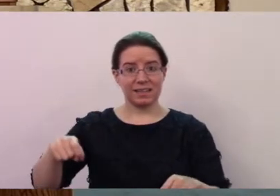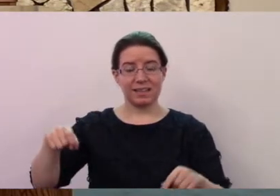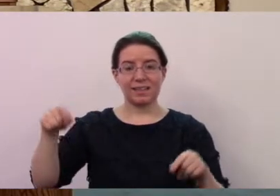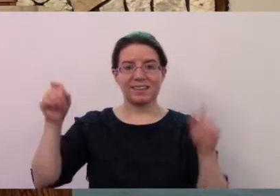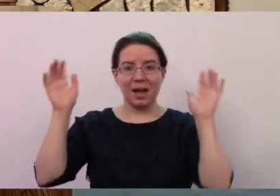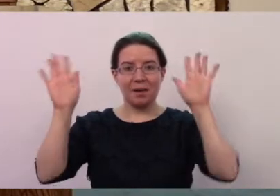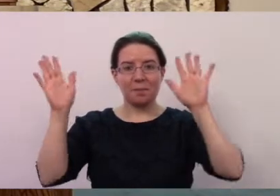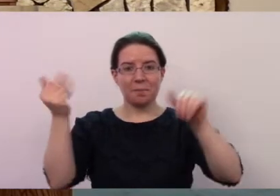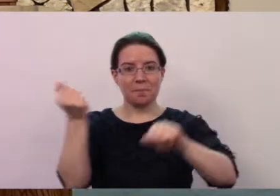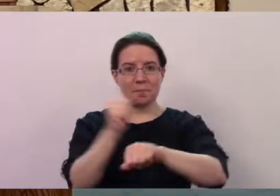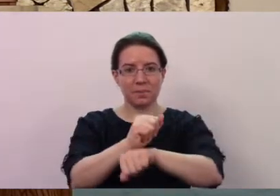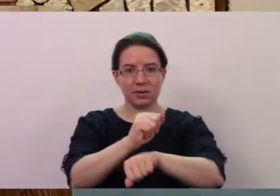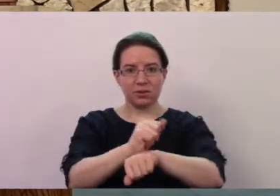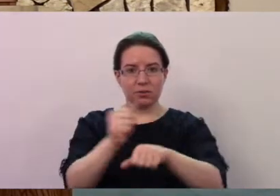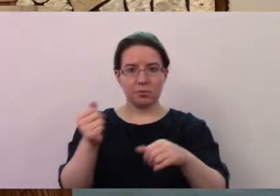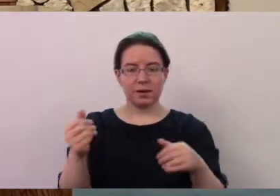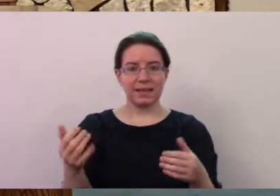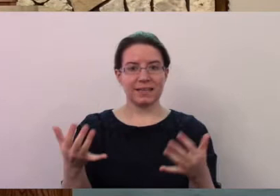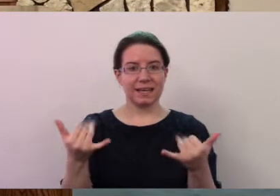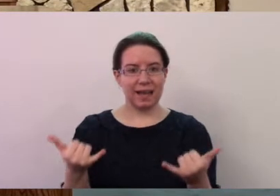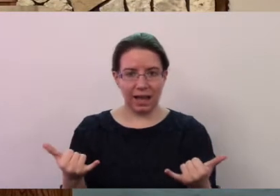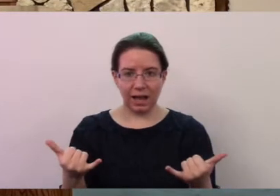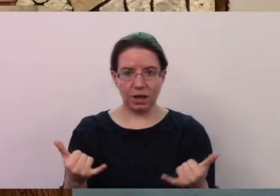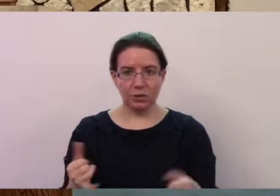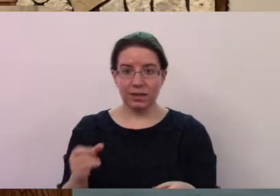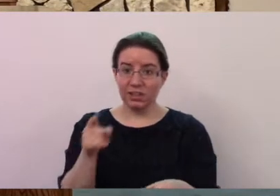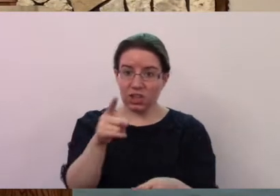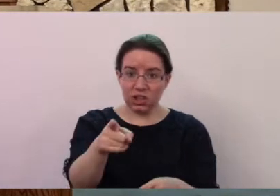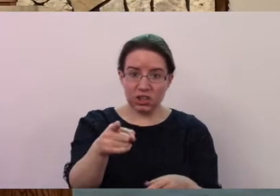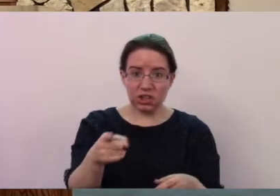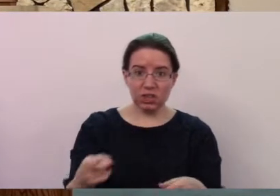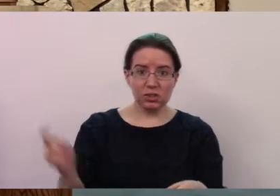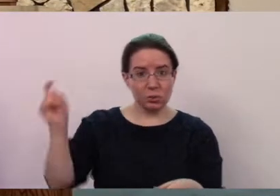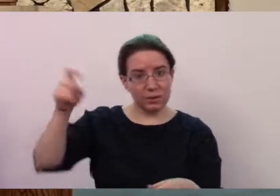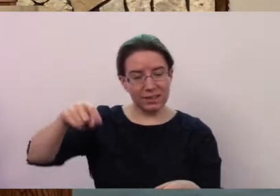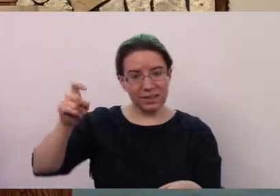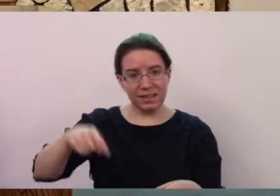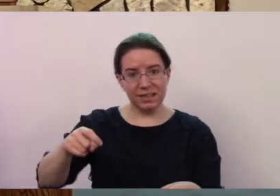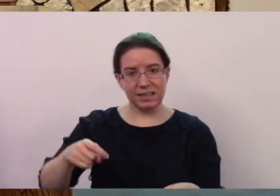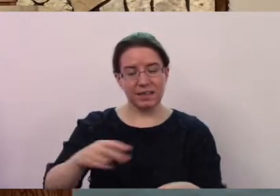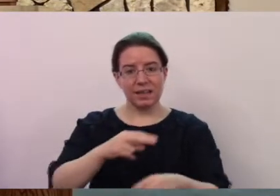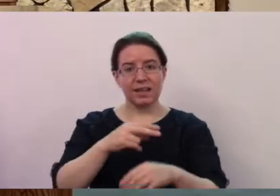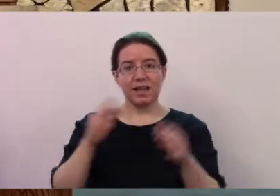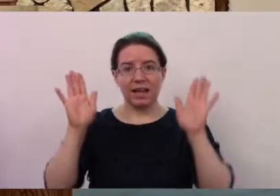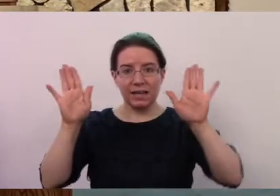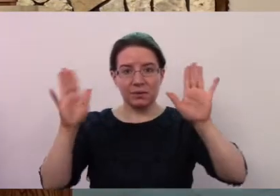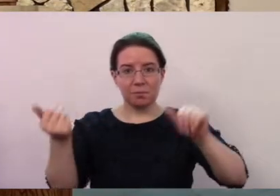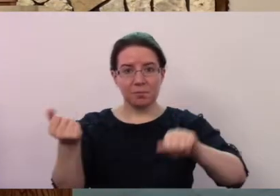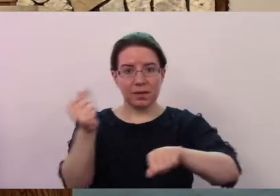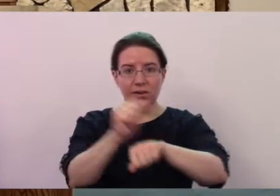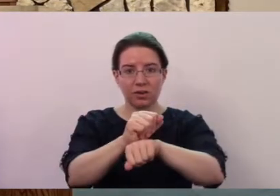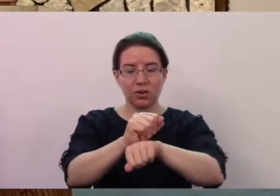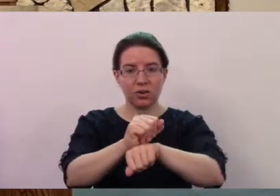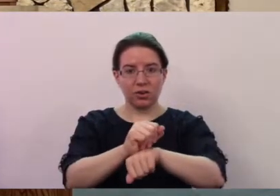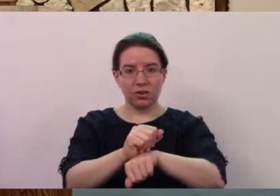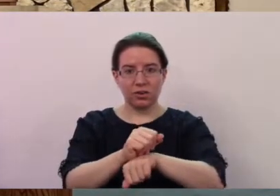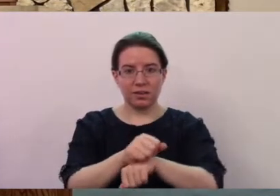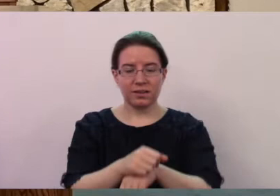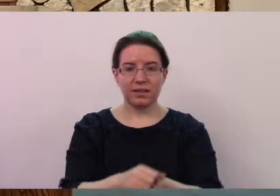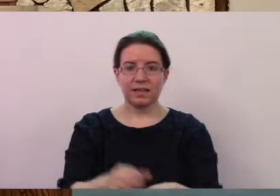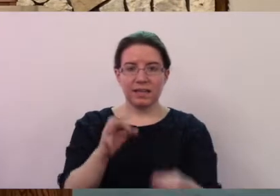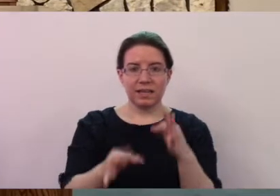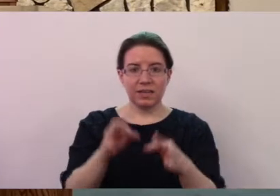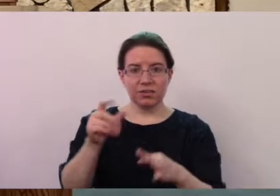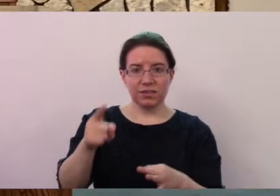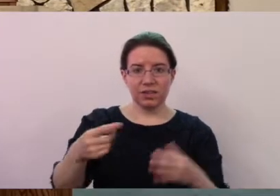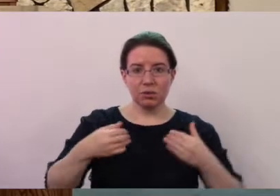Hallelujah. You need a miracle right now. If you've got a migraine headache, Jesus can heal you of your migraine headache.